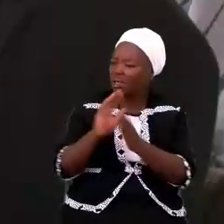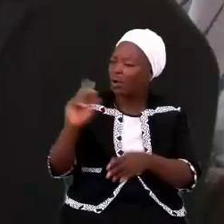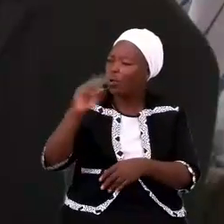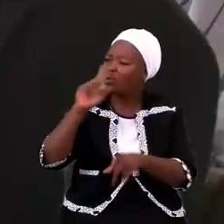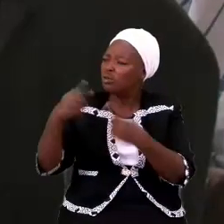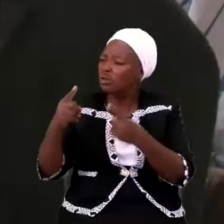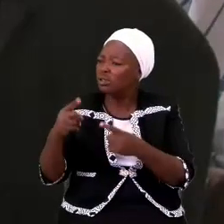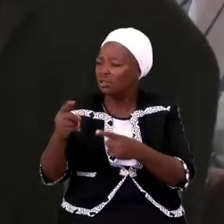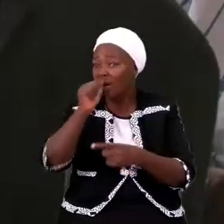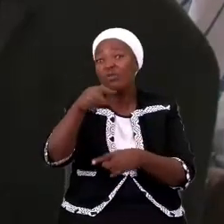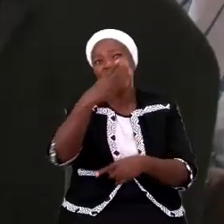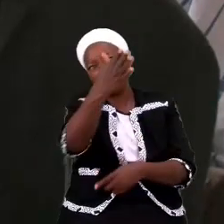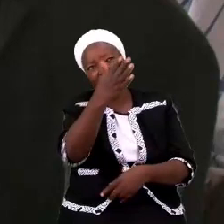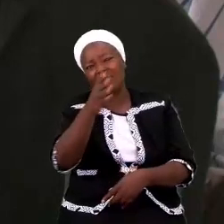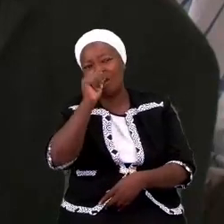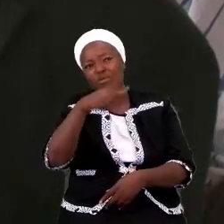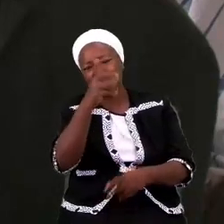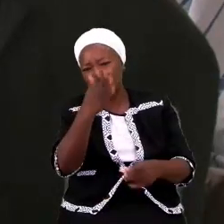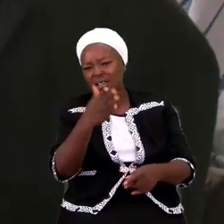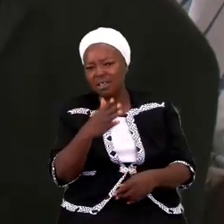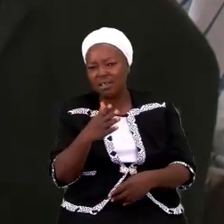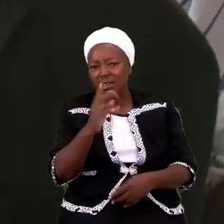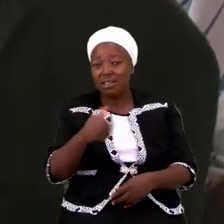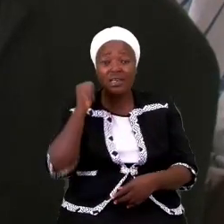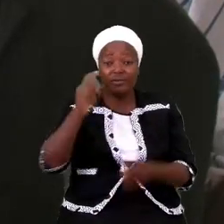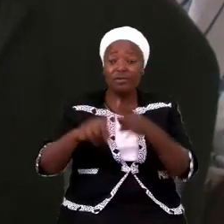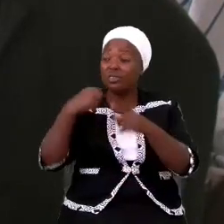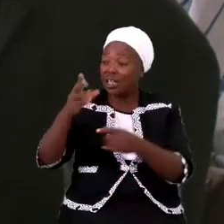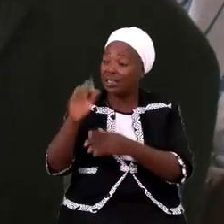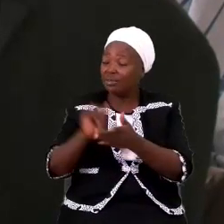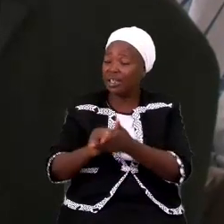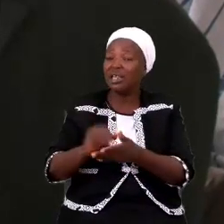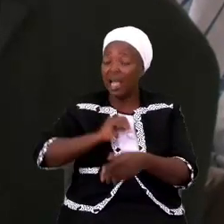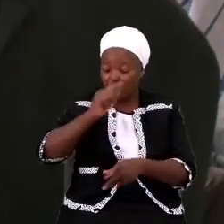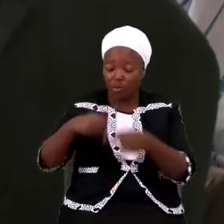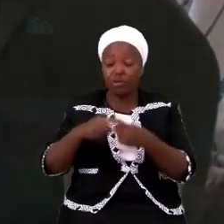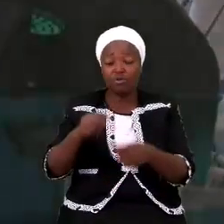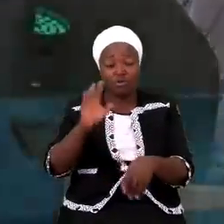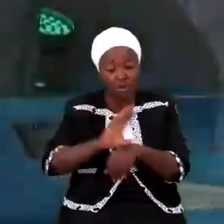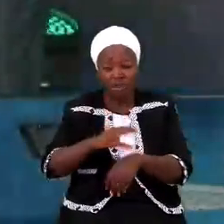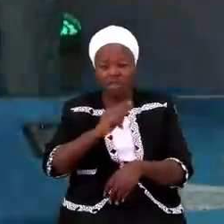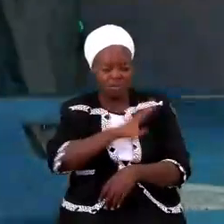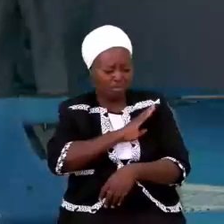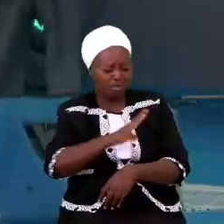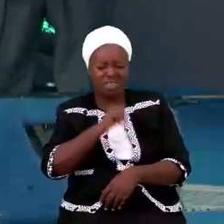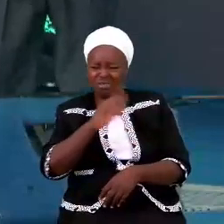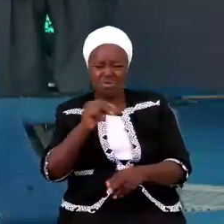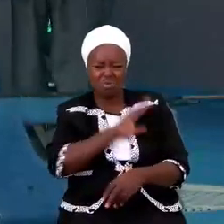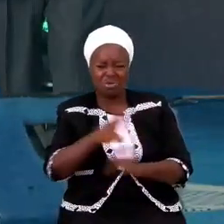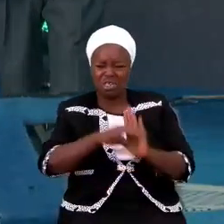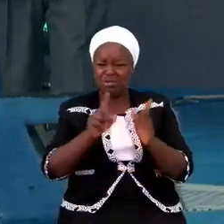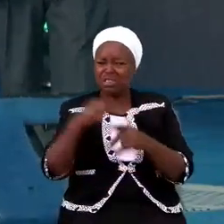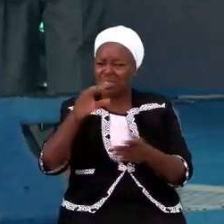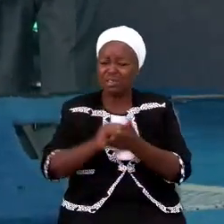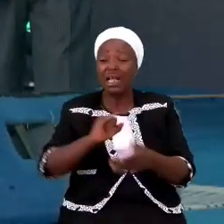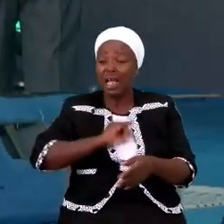You're repressing your love. Bring it out. Express your love. Let the people around you know